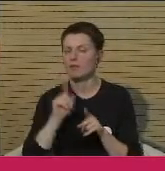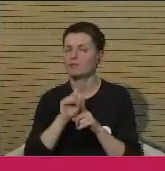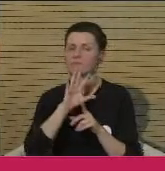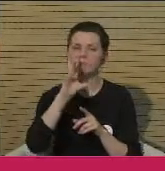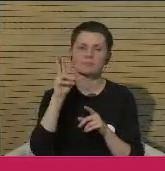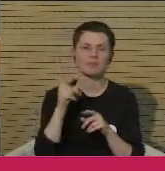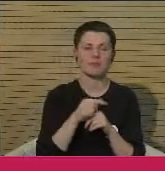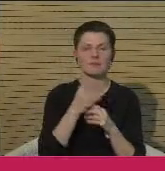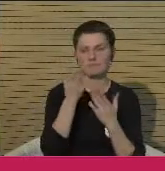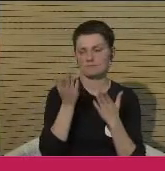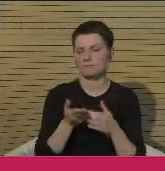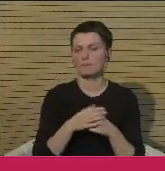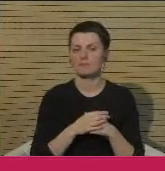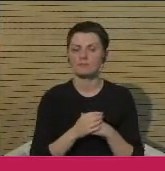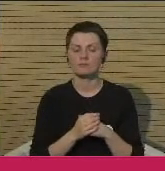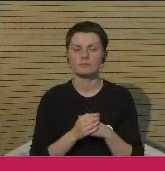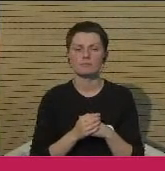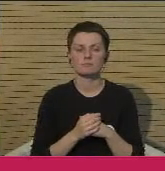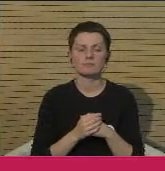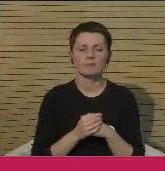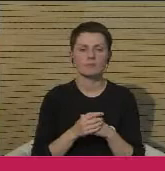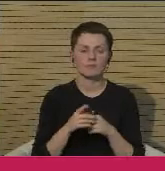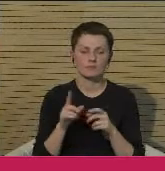heads, and